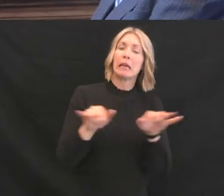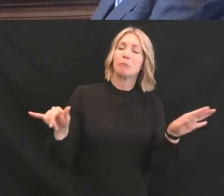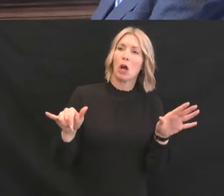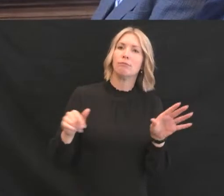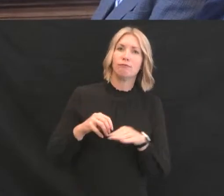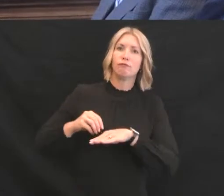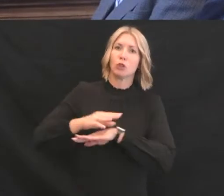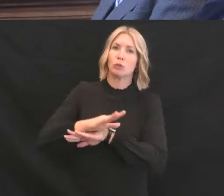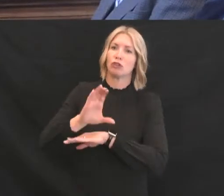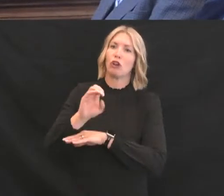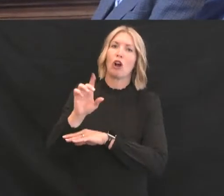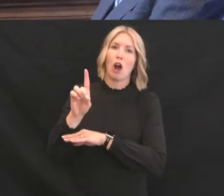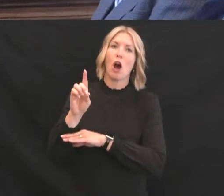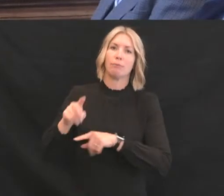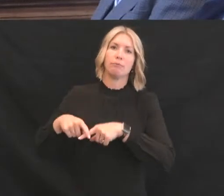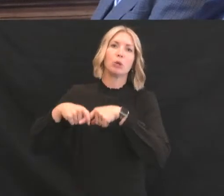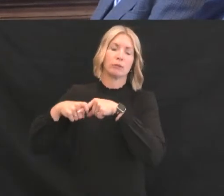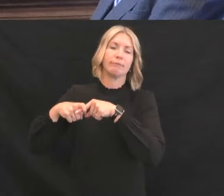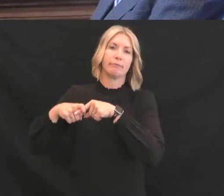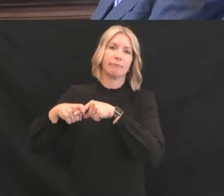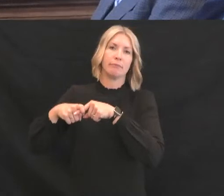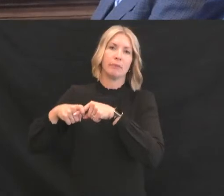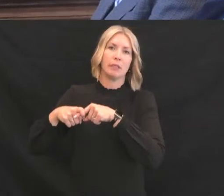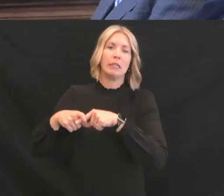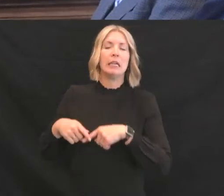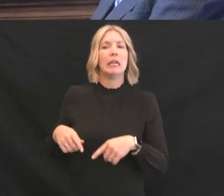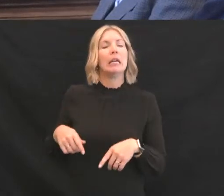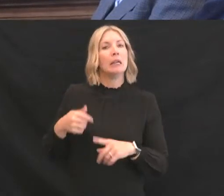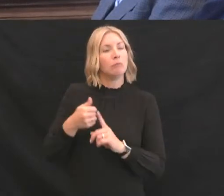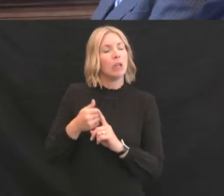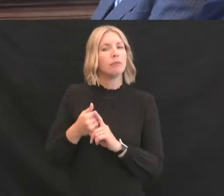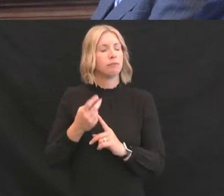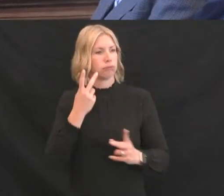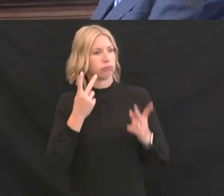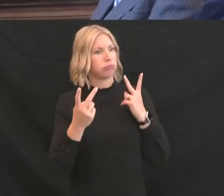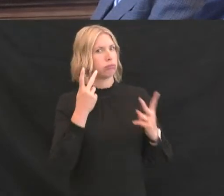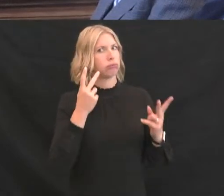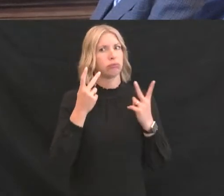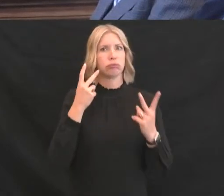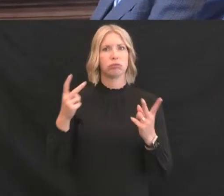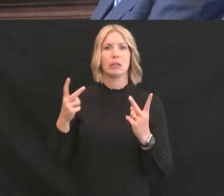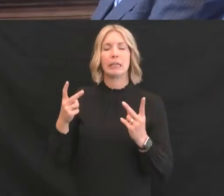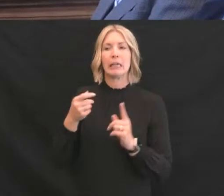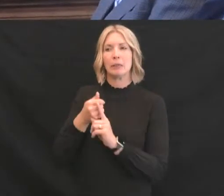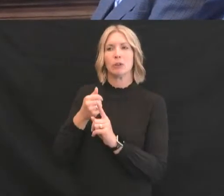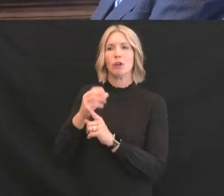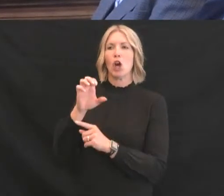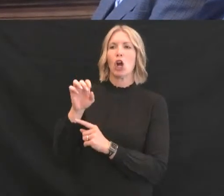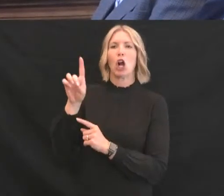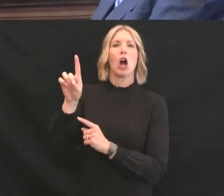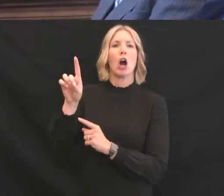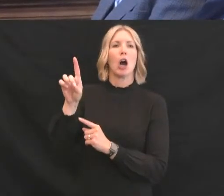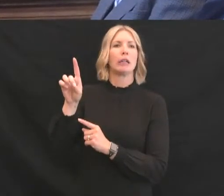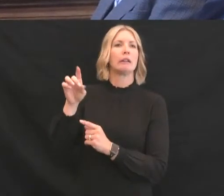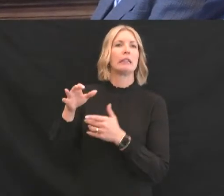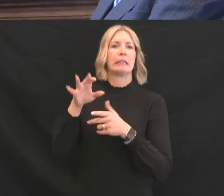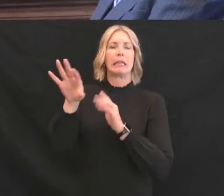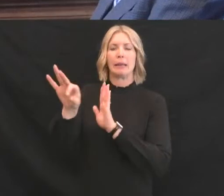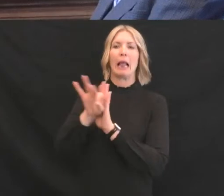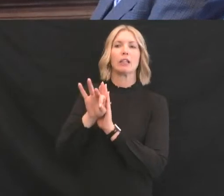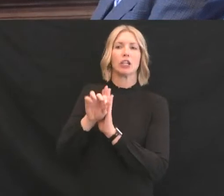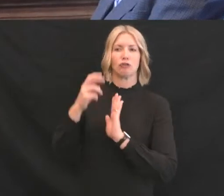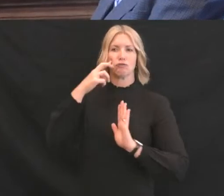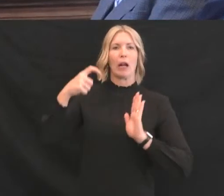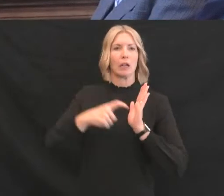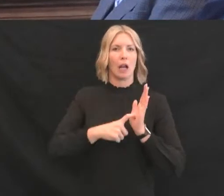Mr. Short was a member of the Northern Cod Commission, the Canadian delegation to the North Atlantic Salmon Commission, the